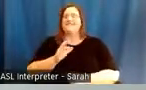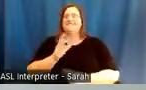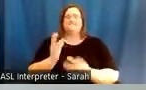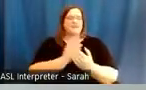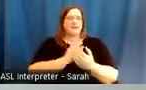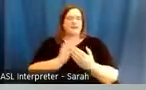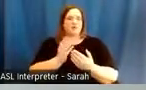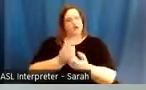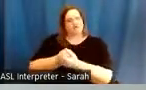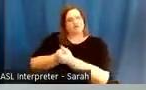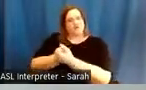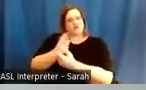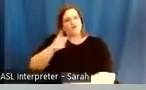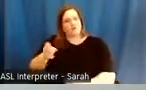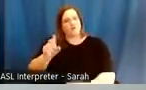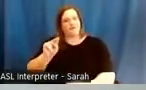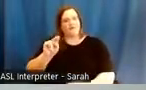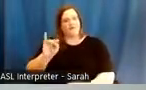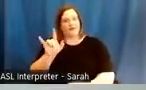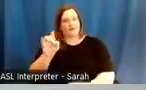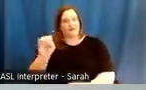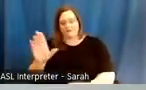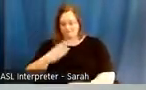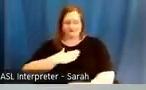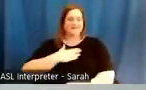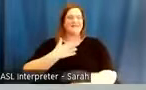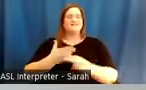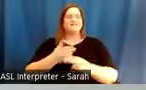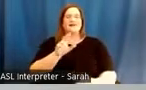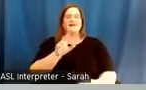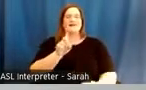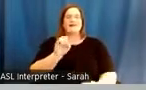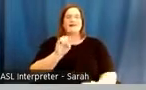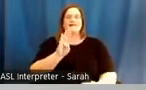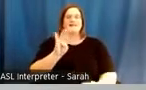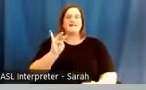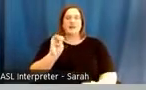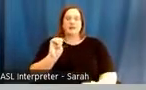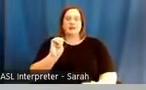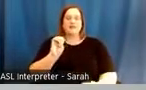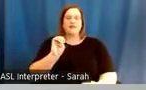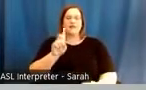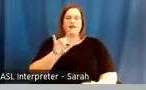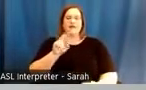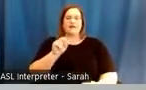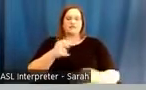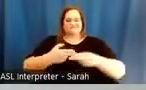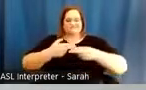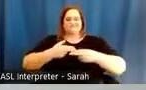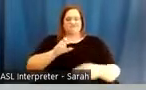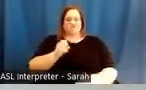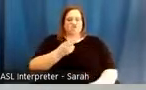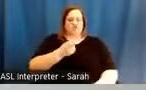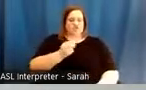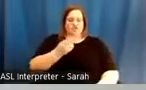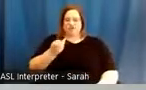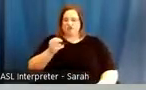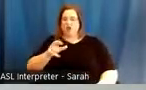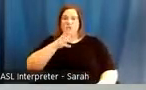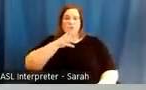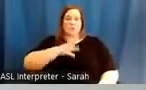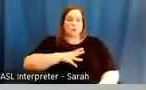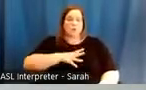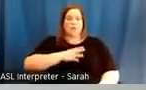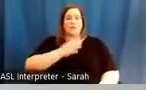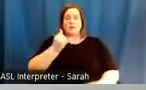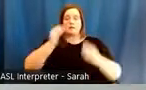for Nicole. My name is Debbie Lamden. I identify as she, her. I am a woman. I have blonde hair